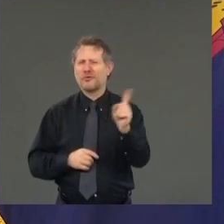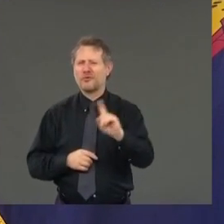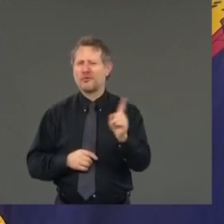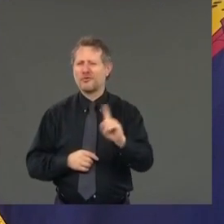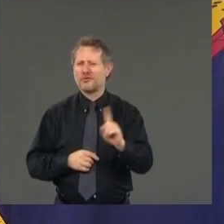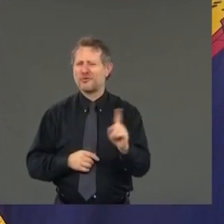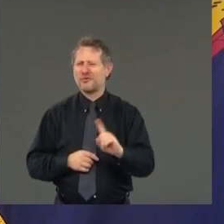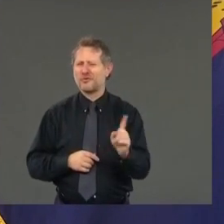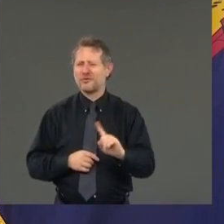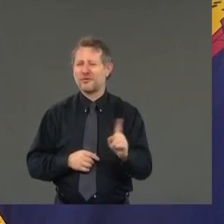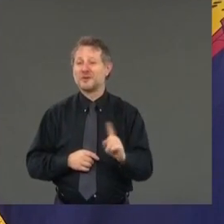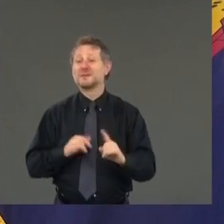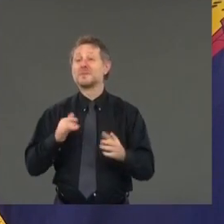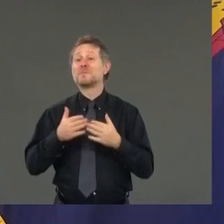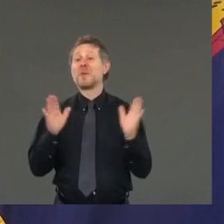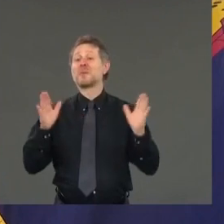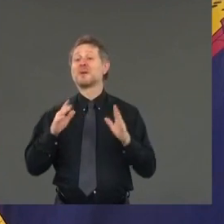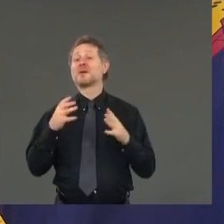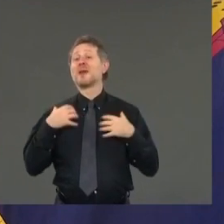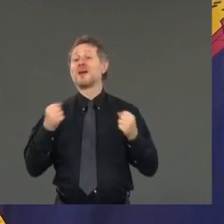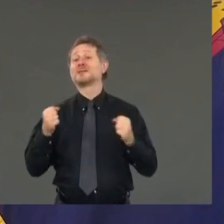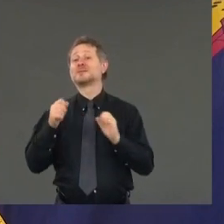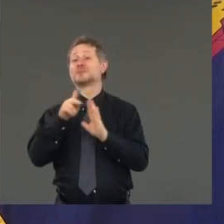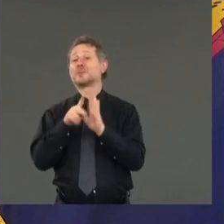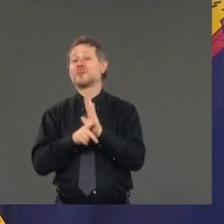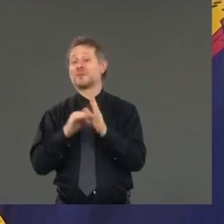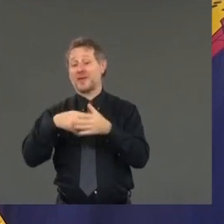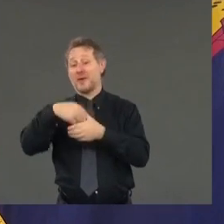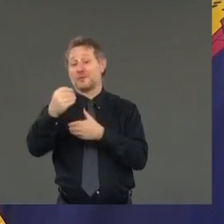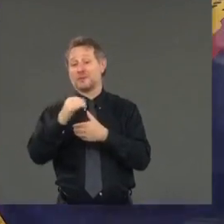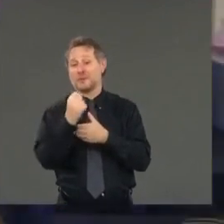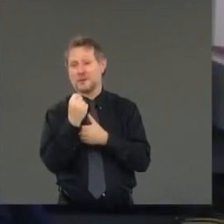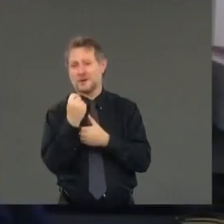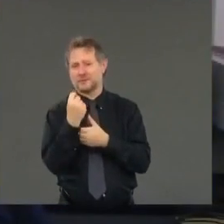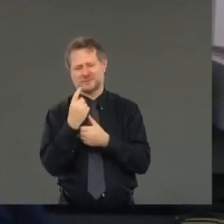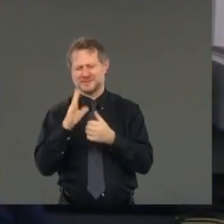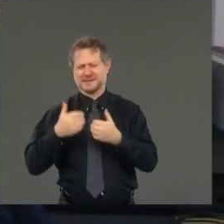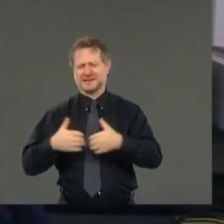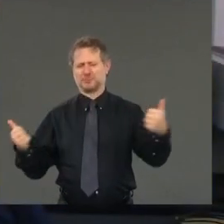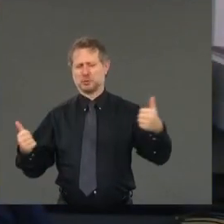health policy outside of those 11 hospitals. Do you know what I'm saying?